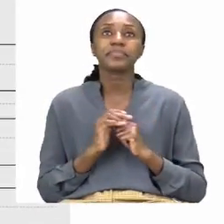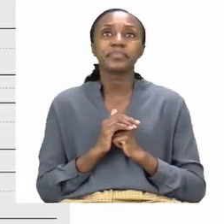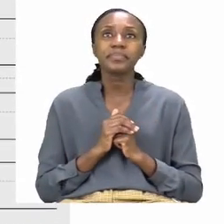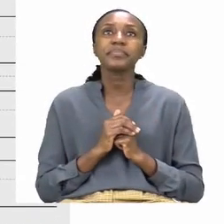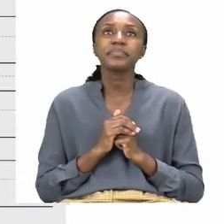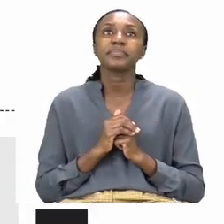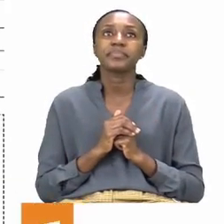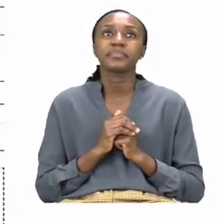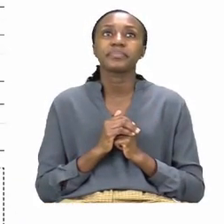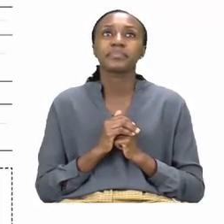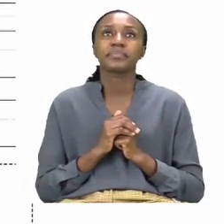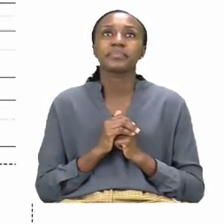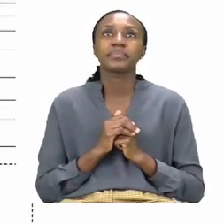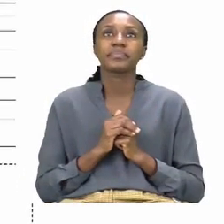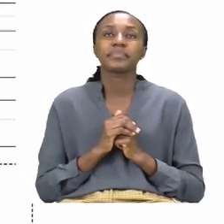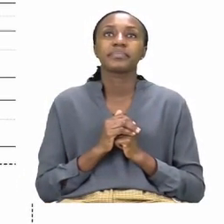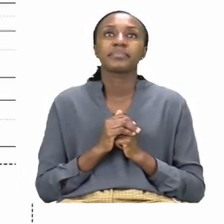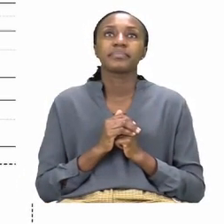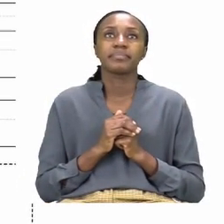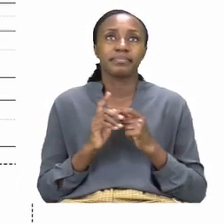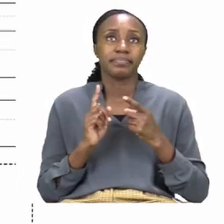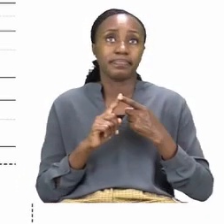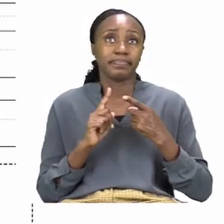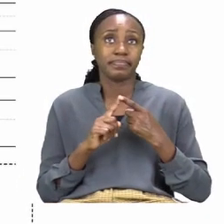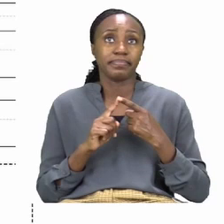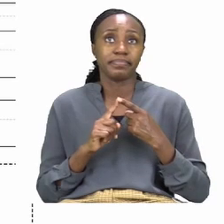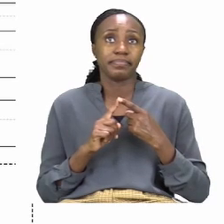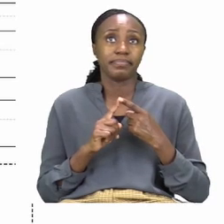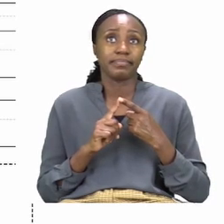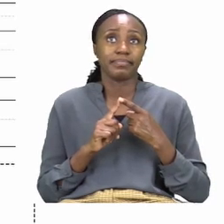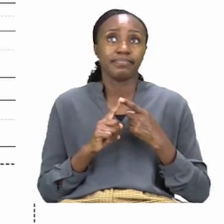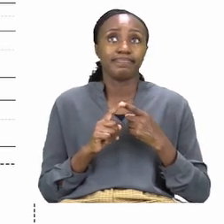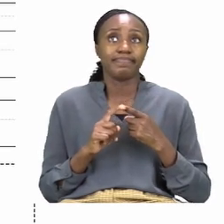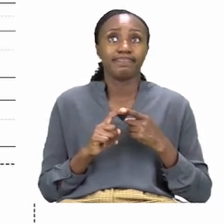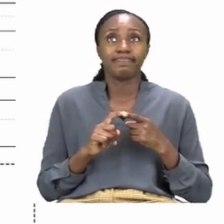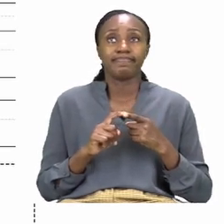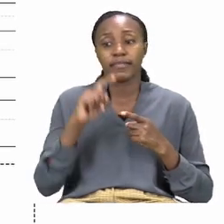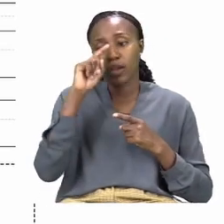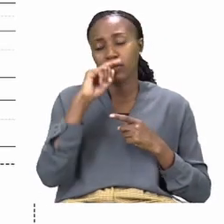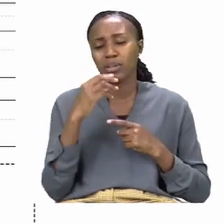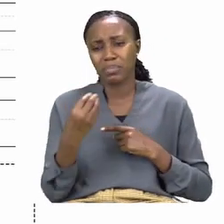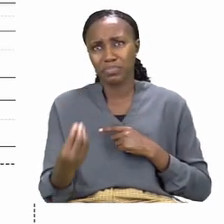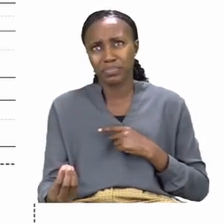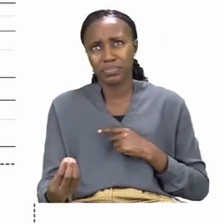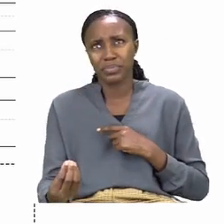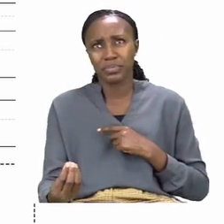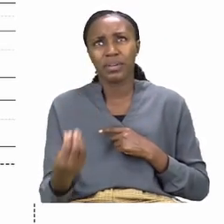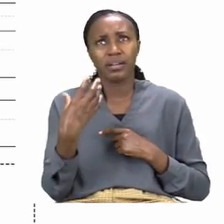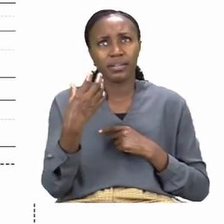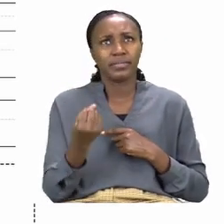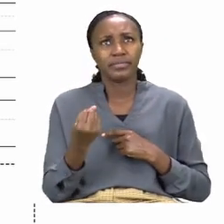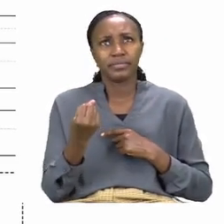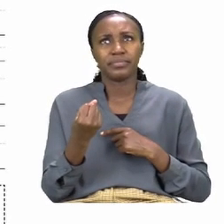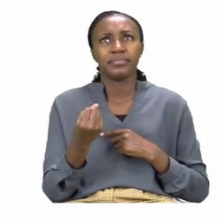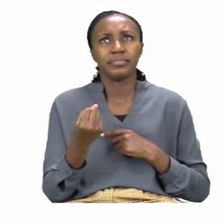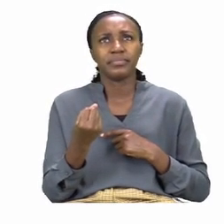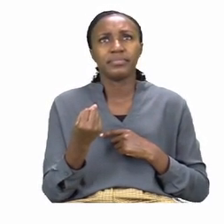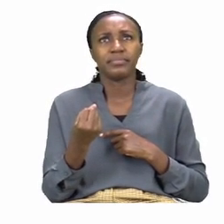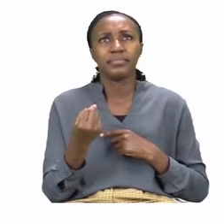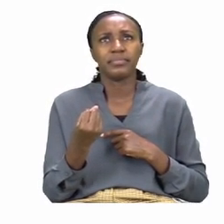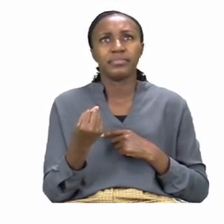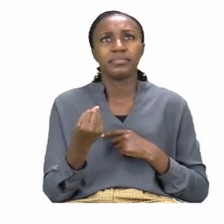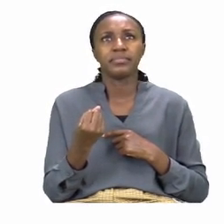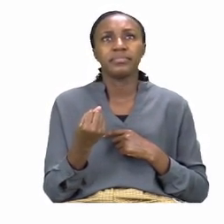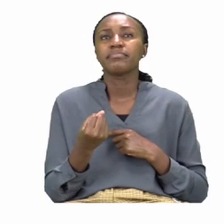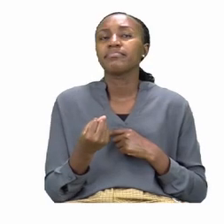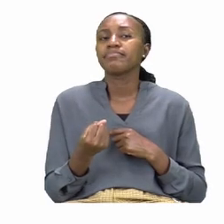sentences. Number 1, I have a little sister. Number 2, where are